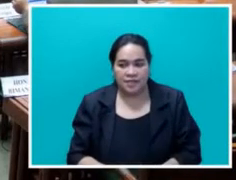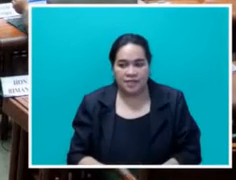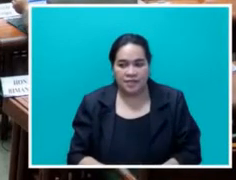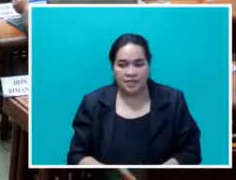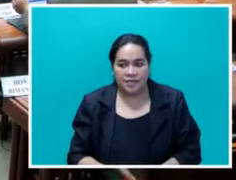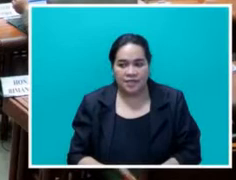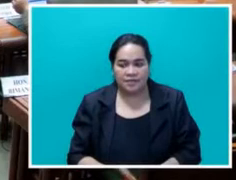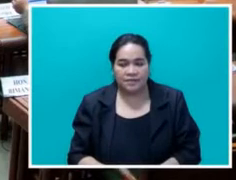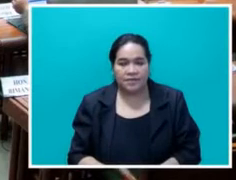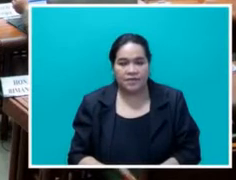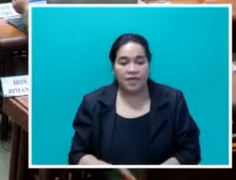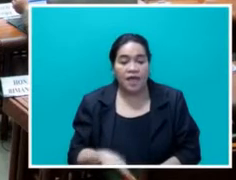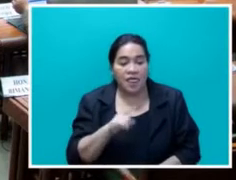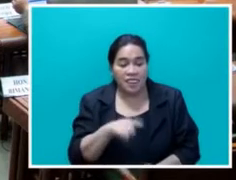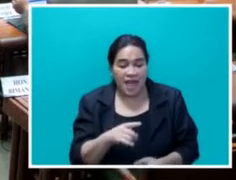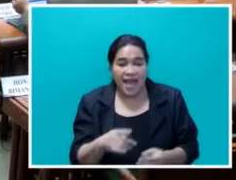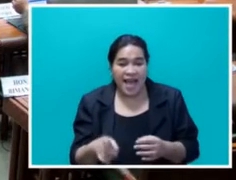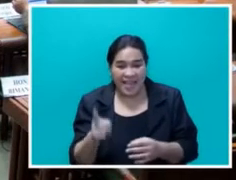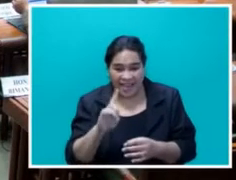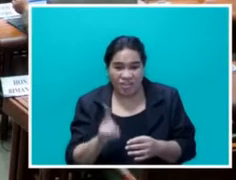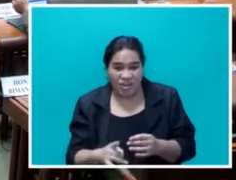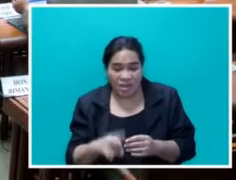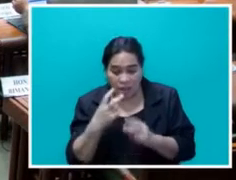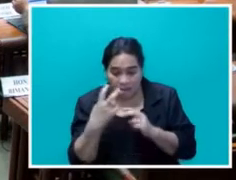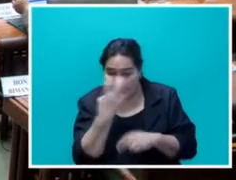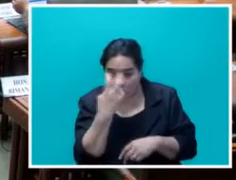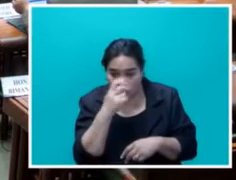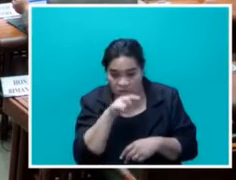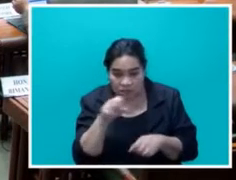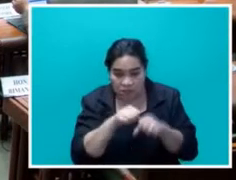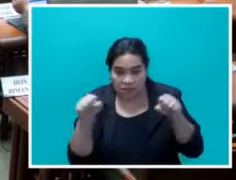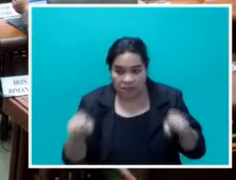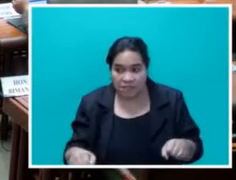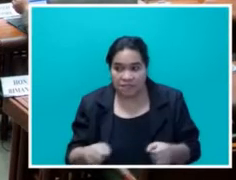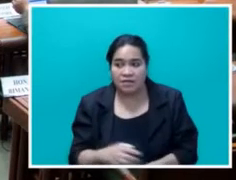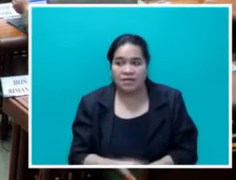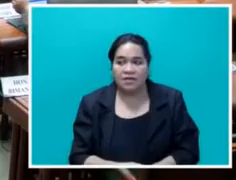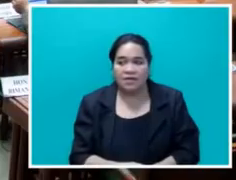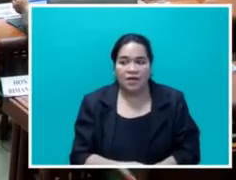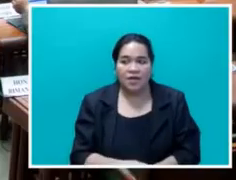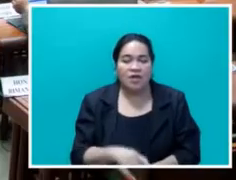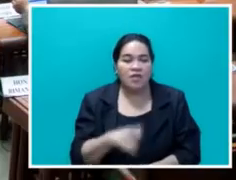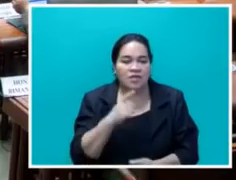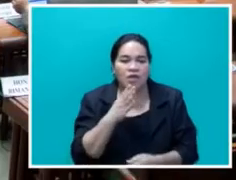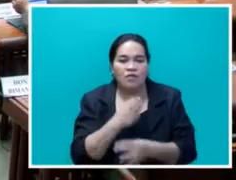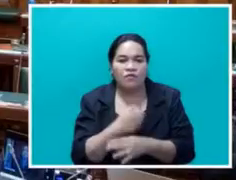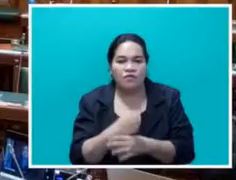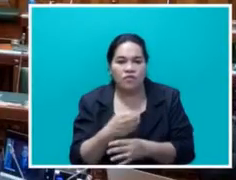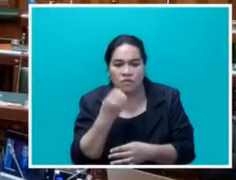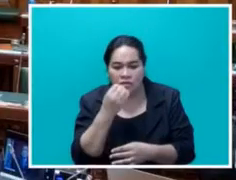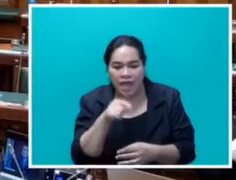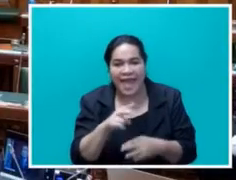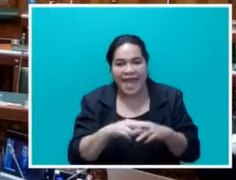the electronic monitoring system was developed through the assistance of the Food Agriculture Organization,